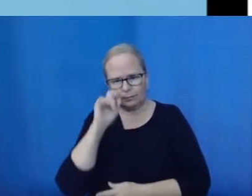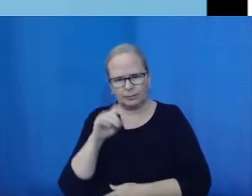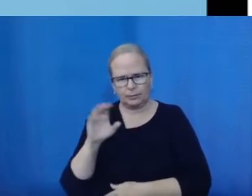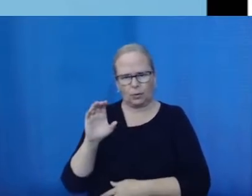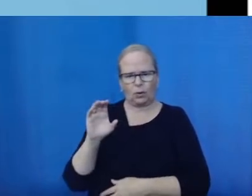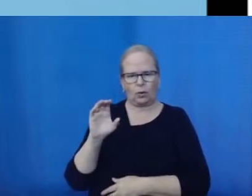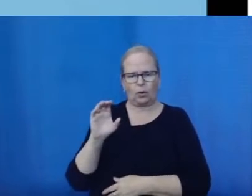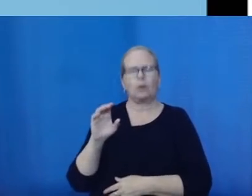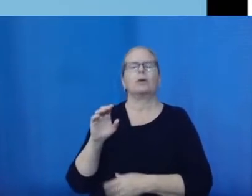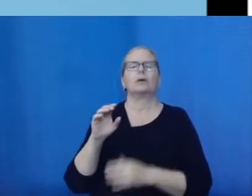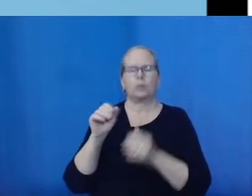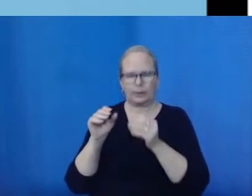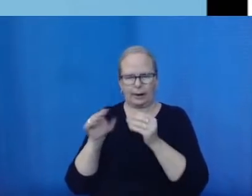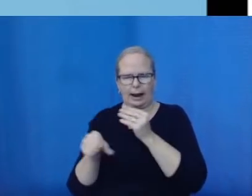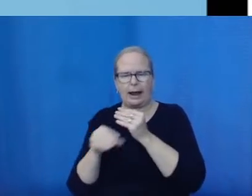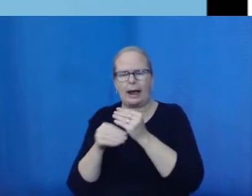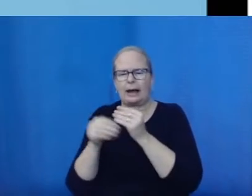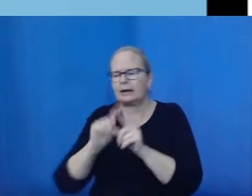weekend.